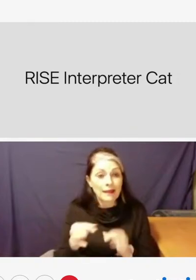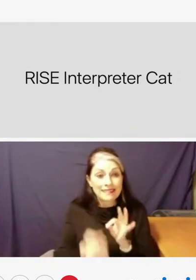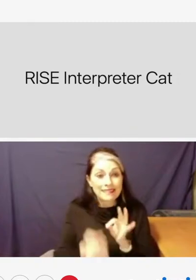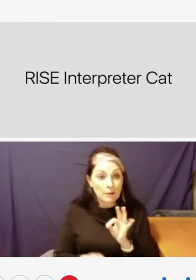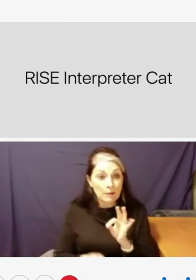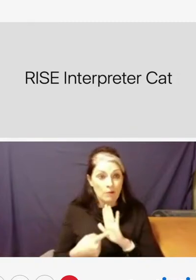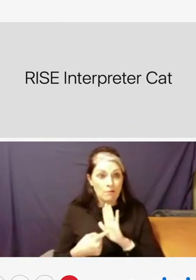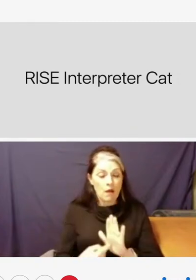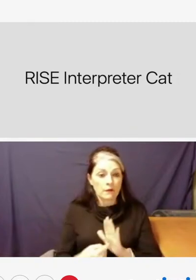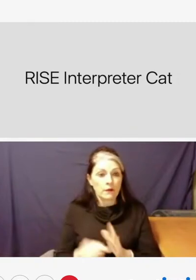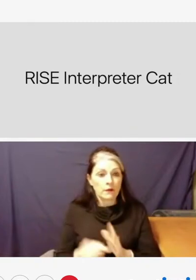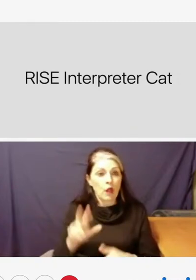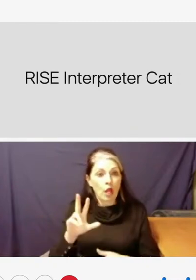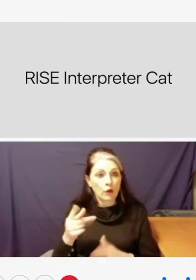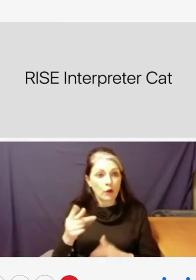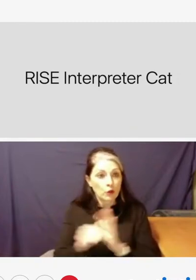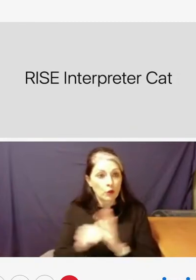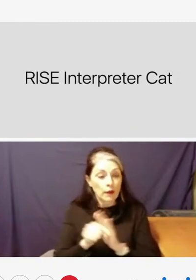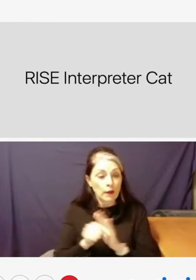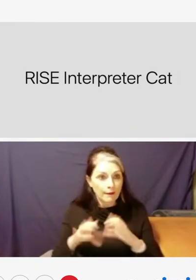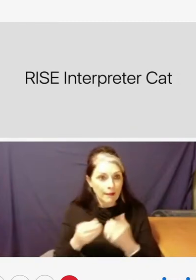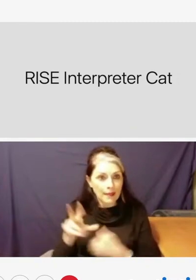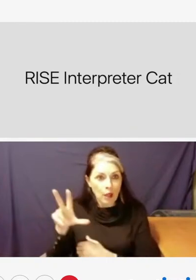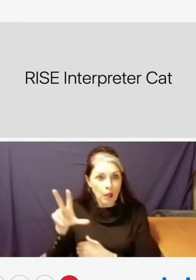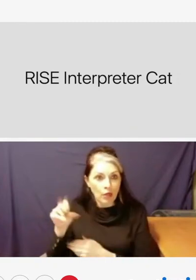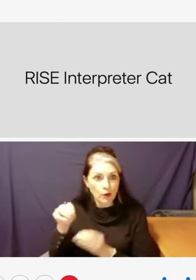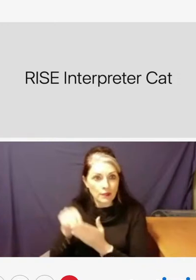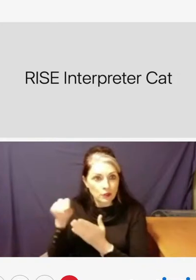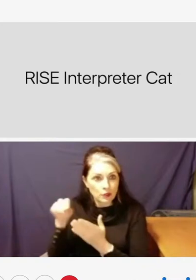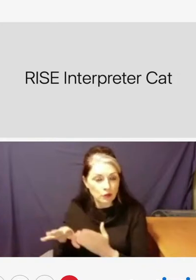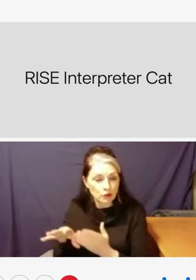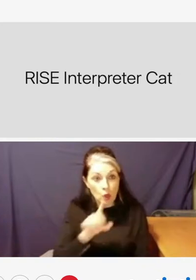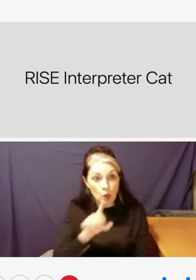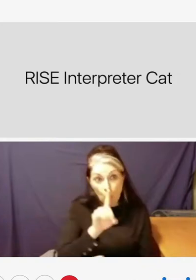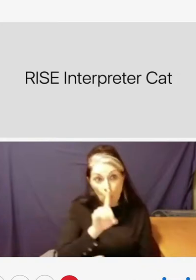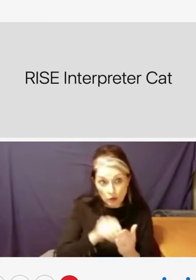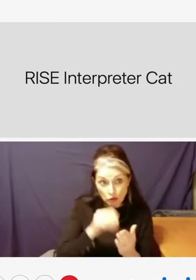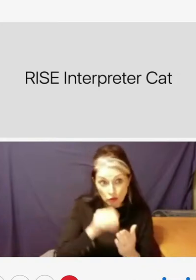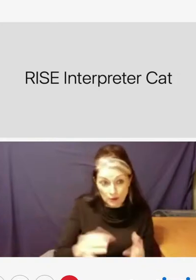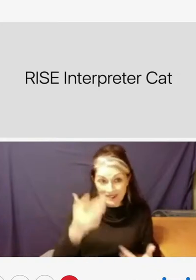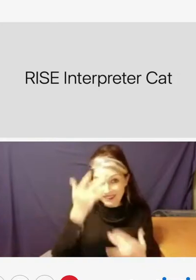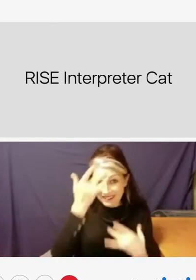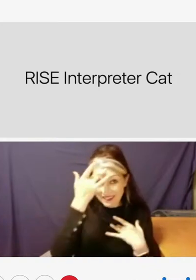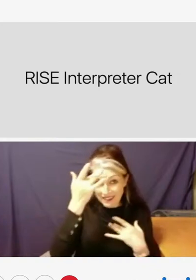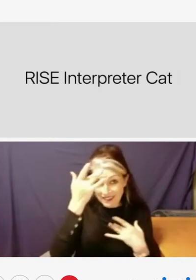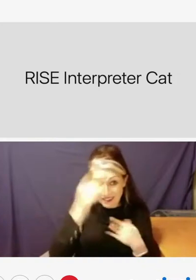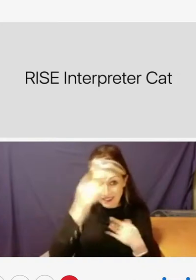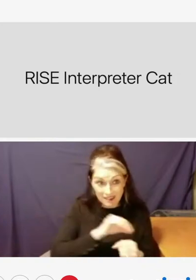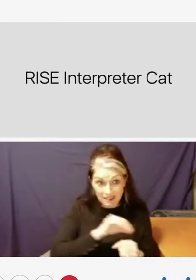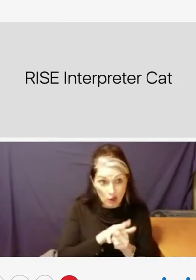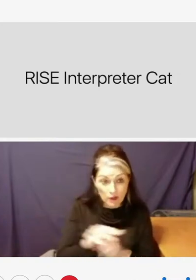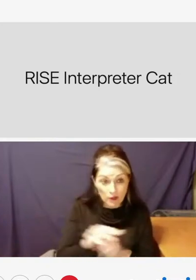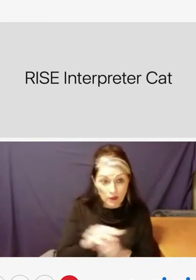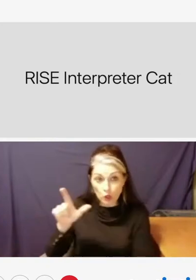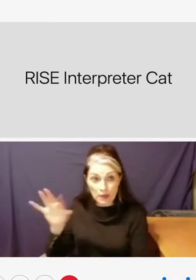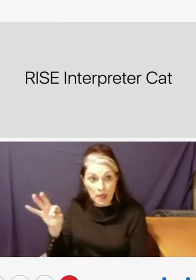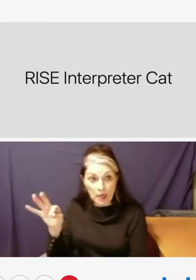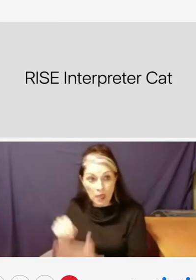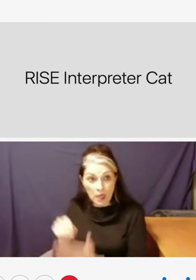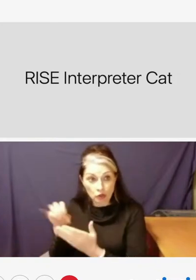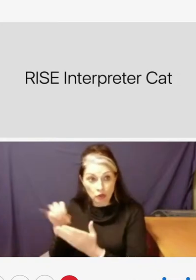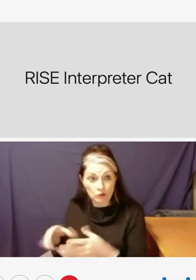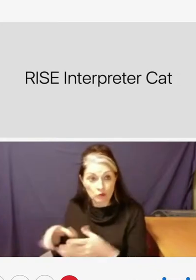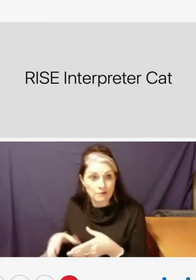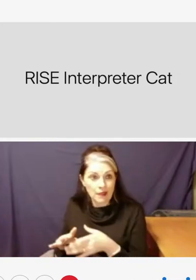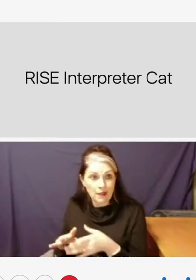class 30 students one student is is infected uh the other 29 students will receive a message from parent